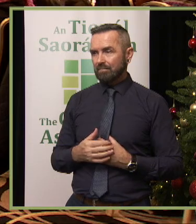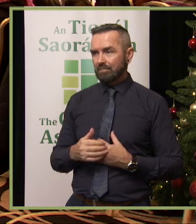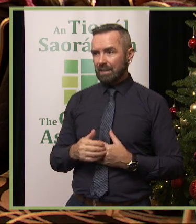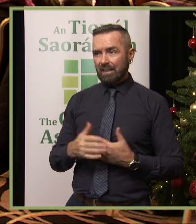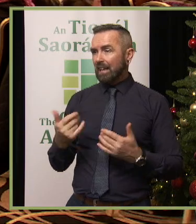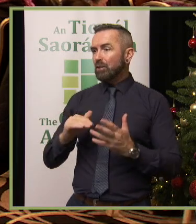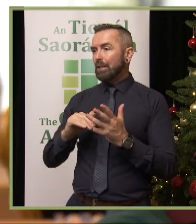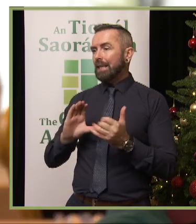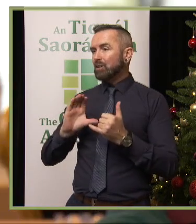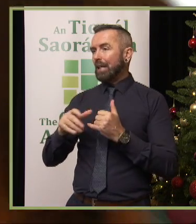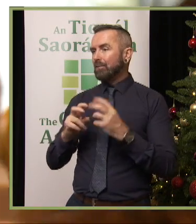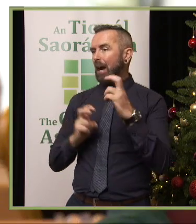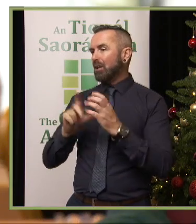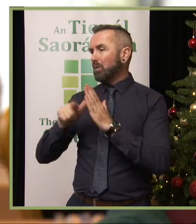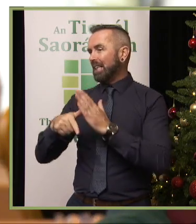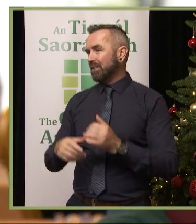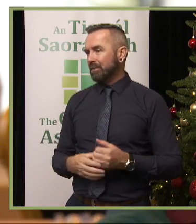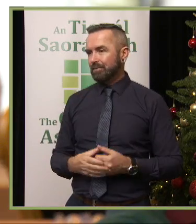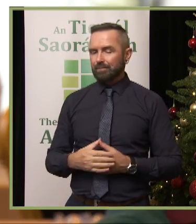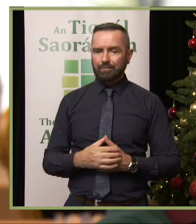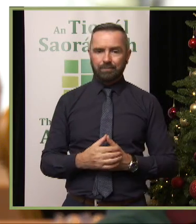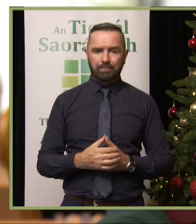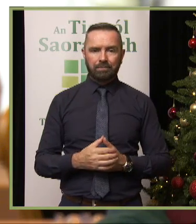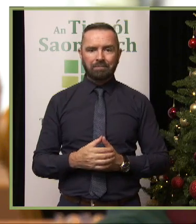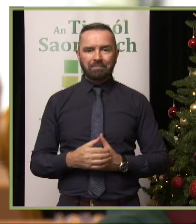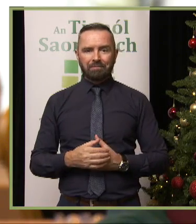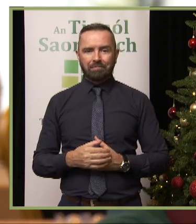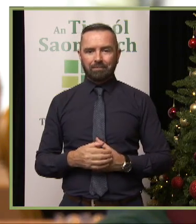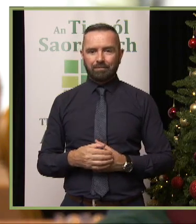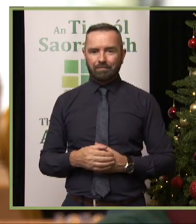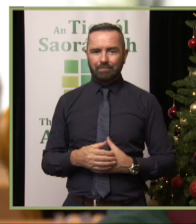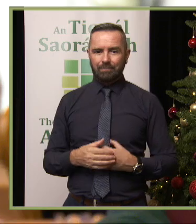Stakeholders, that's the biggest problem, is the retailers.